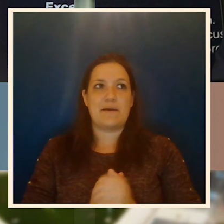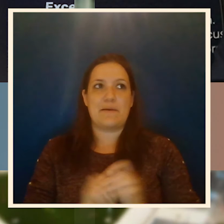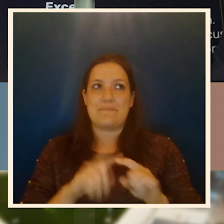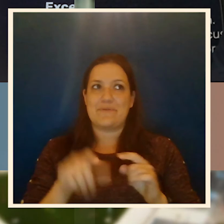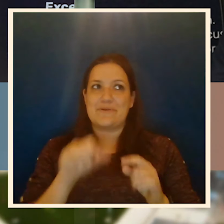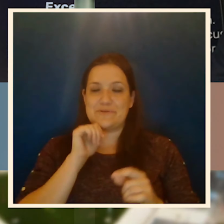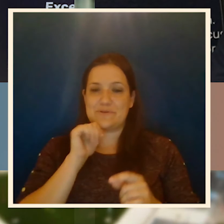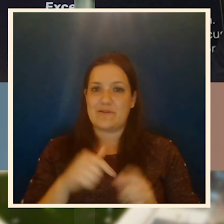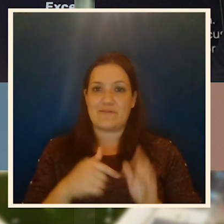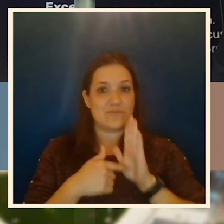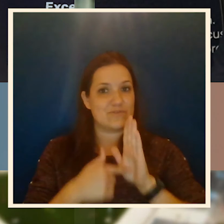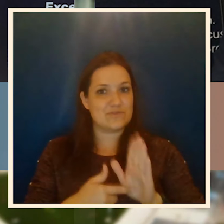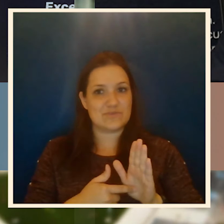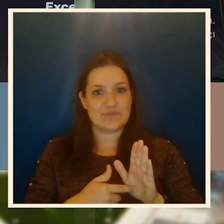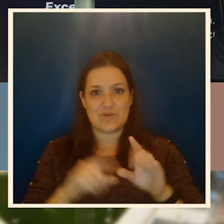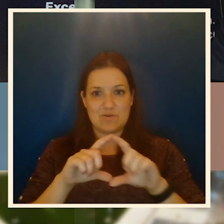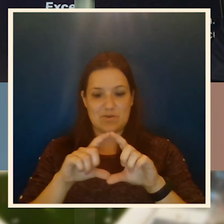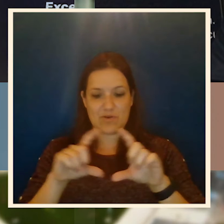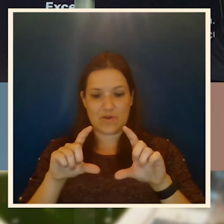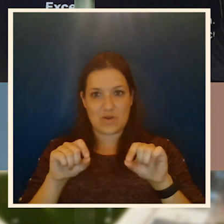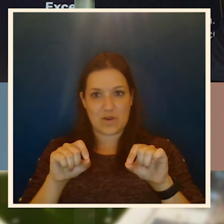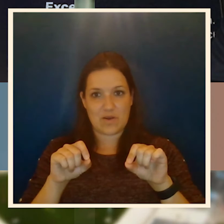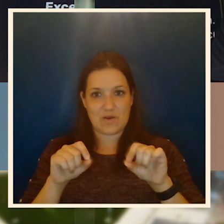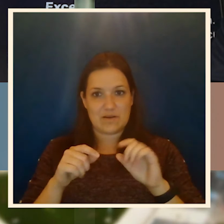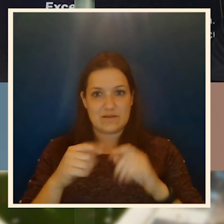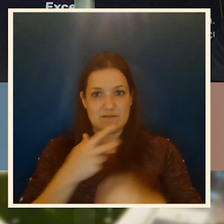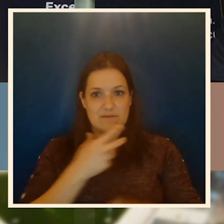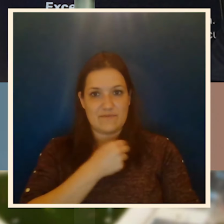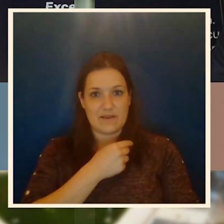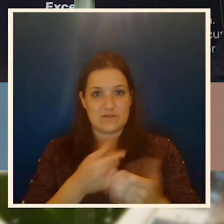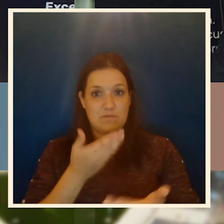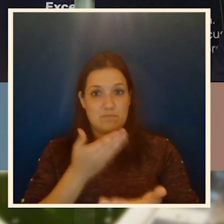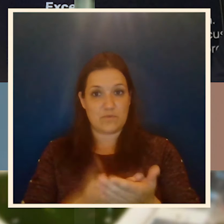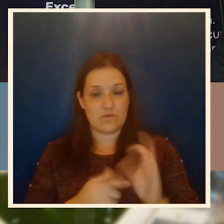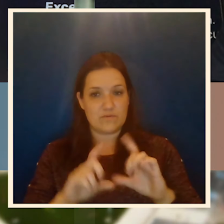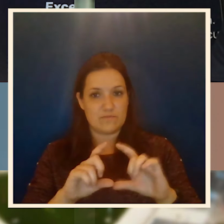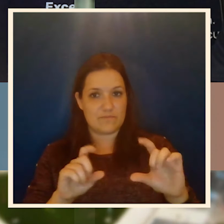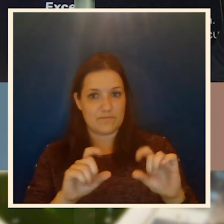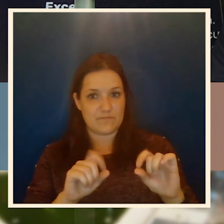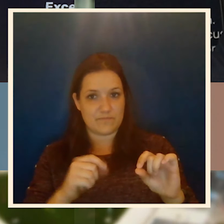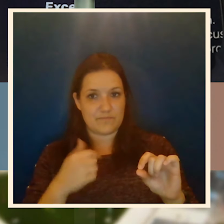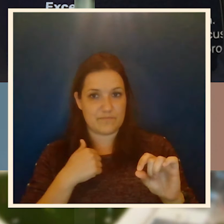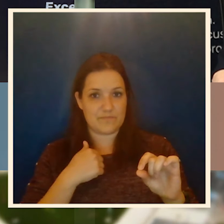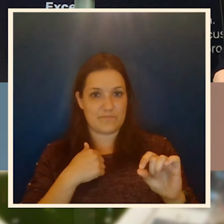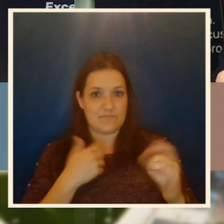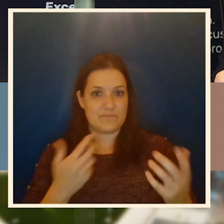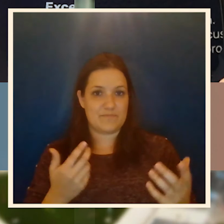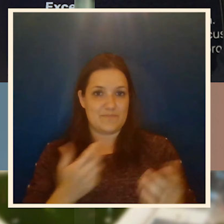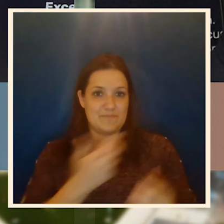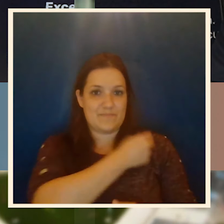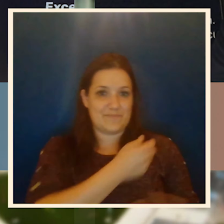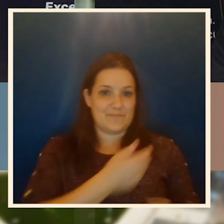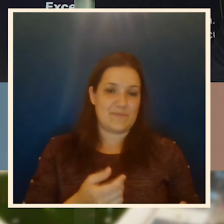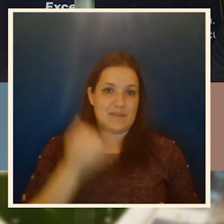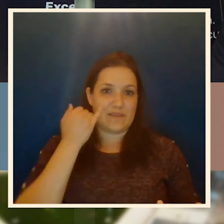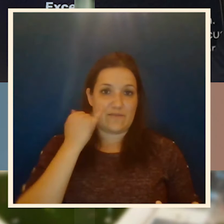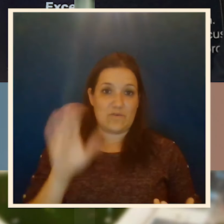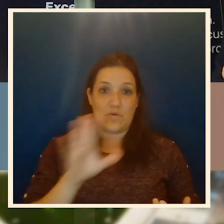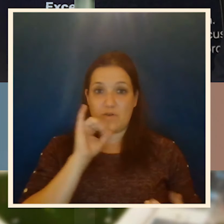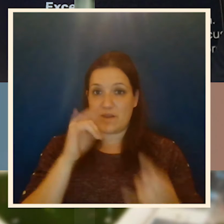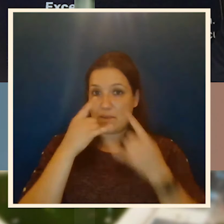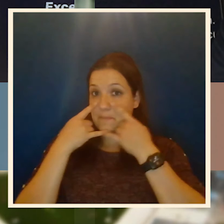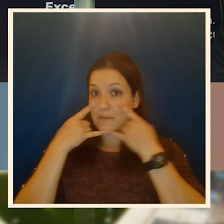it up for essentially vaccinated people. But you don't have to produce a vaccination card